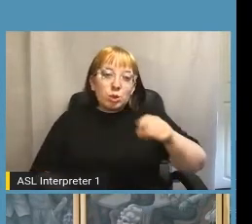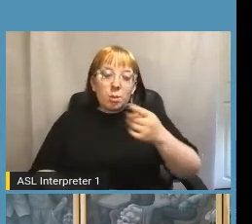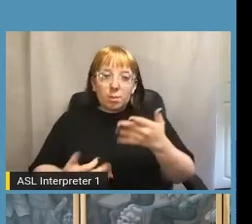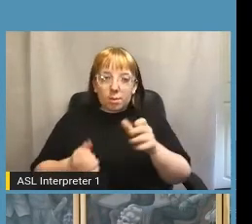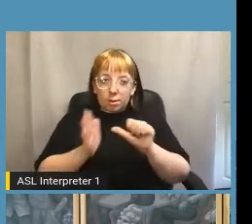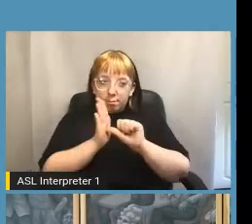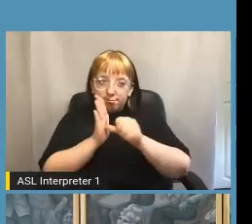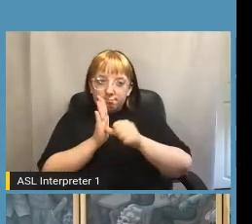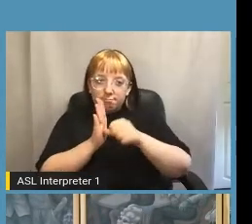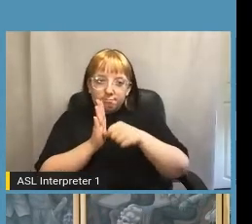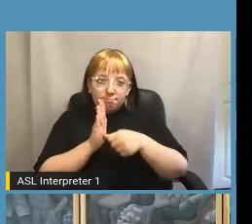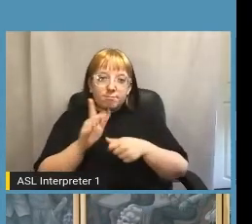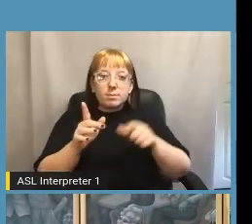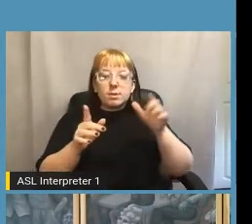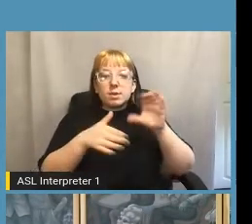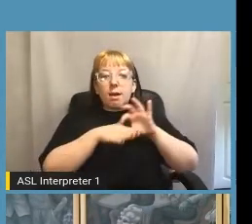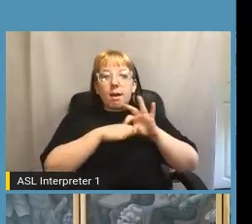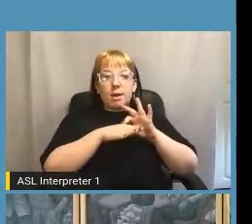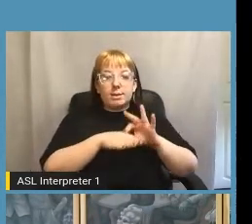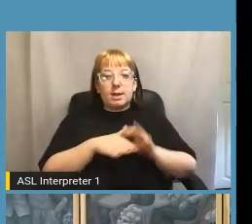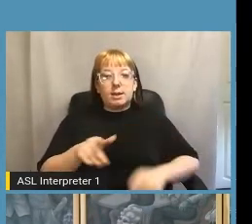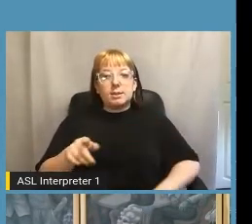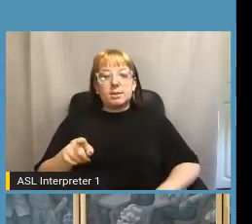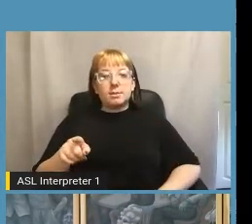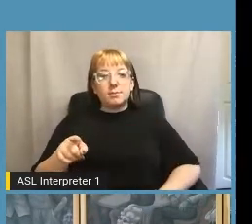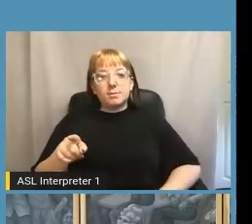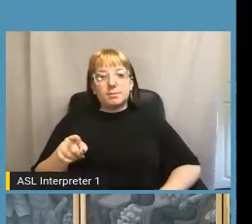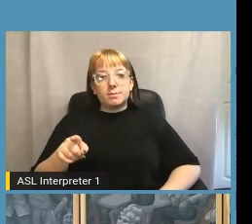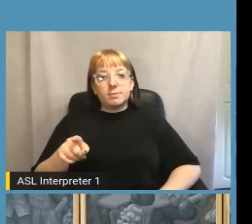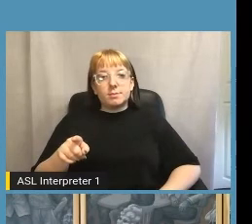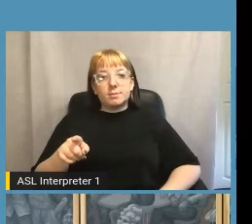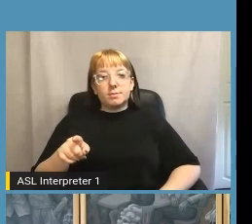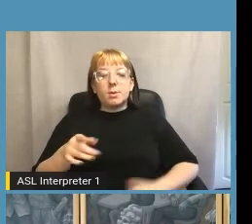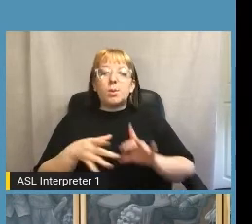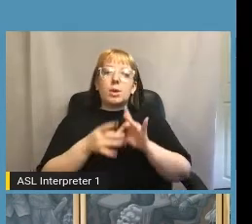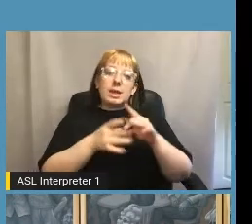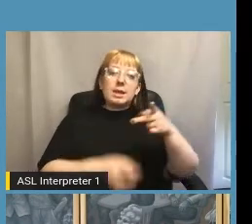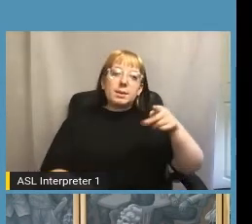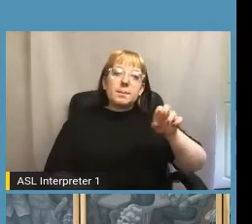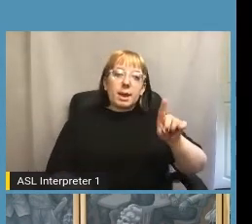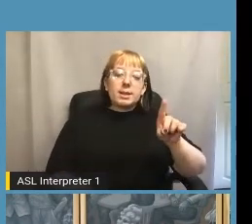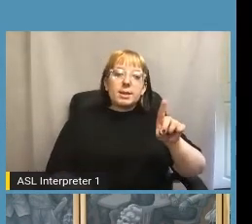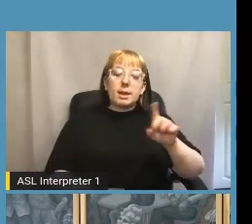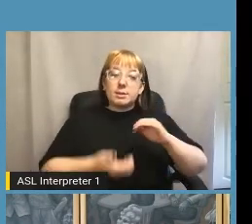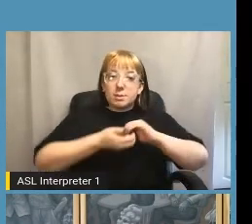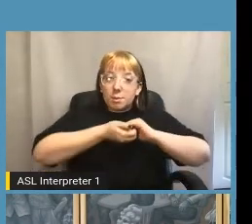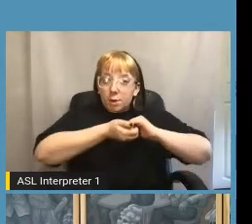in the context of producing a podcast, which is that a partnership is a relationship before all